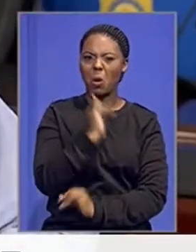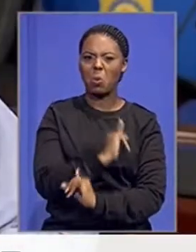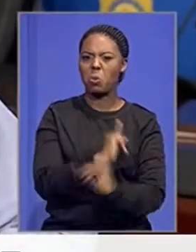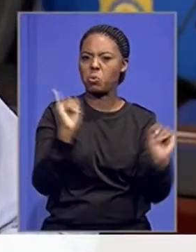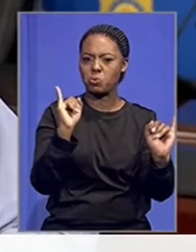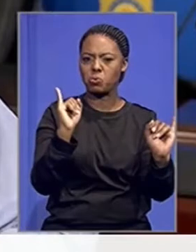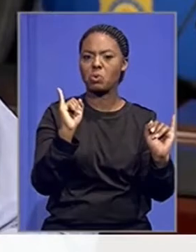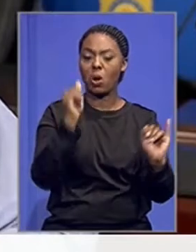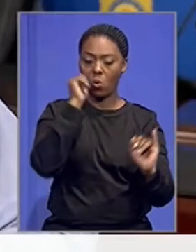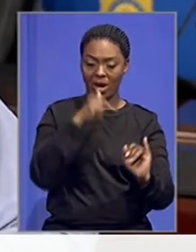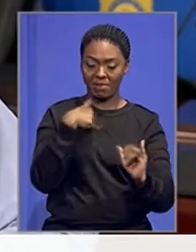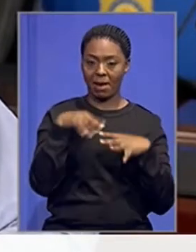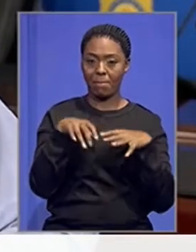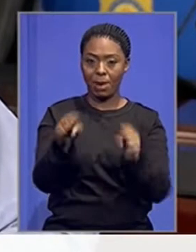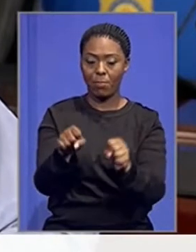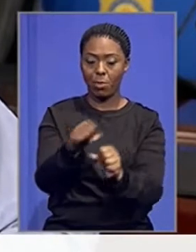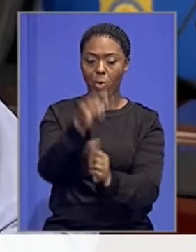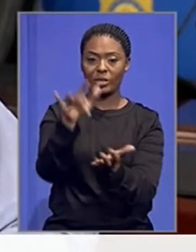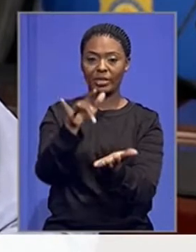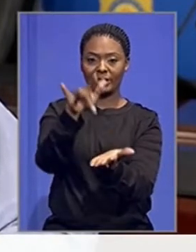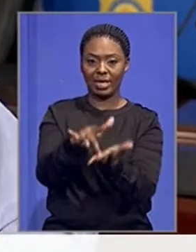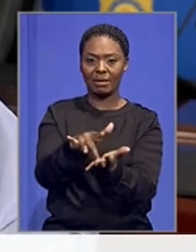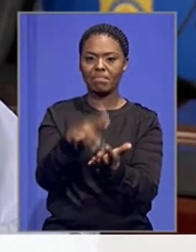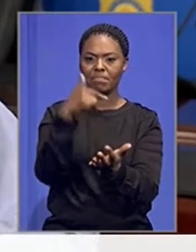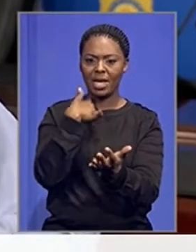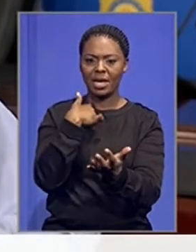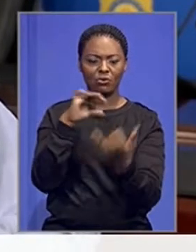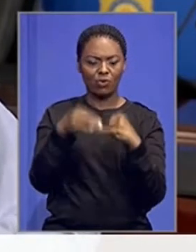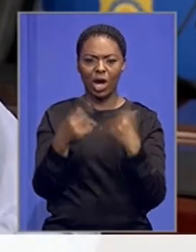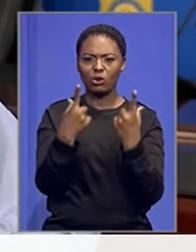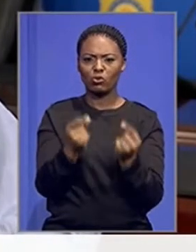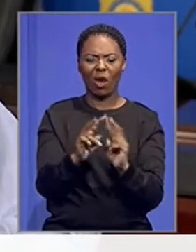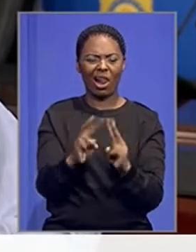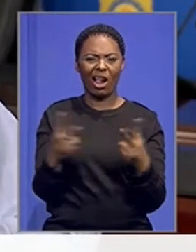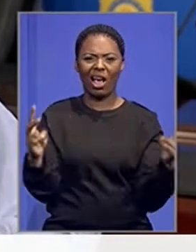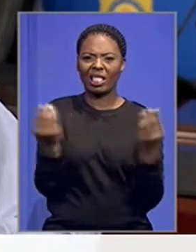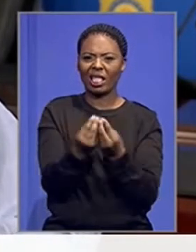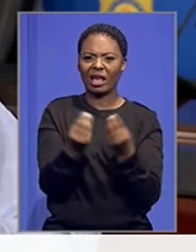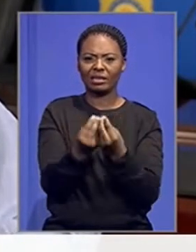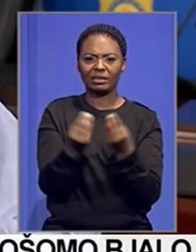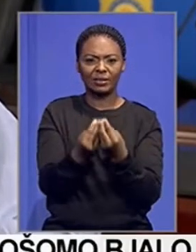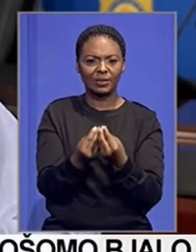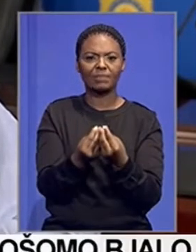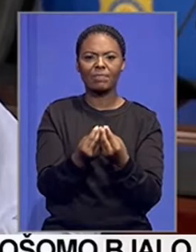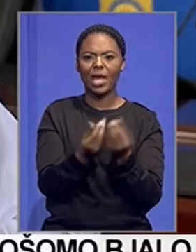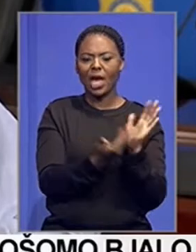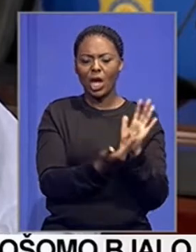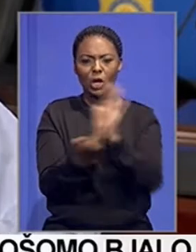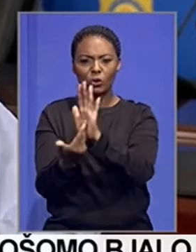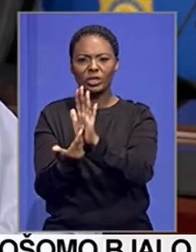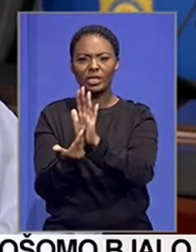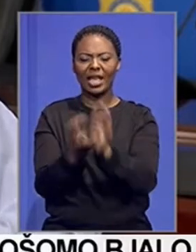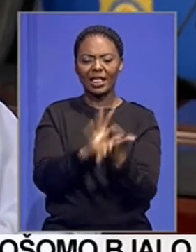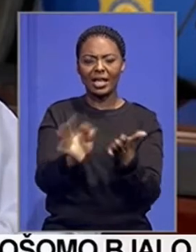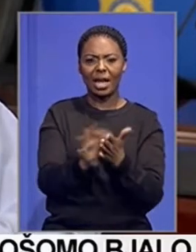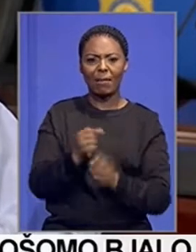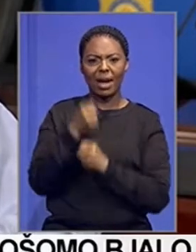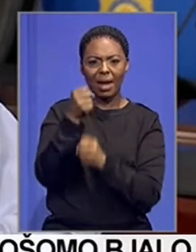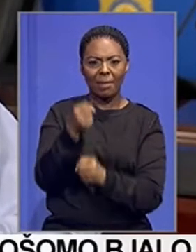I had to undertake various exercises, amongst them the introduction of the cleanup campaign,